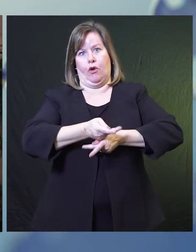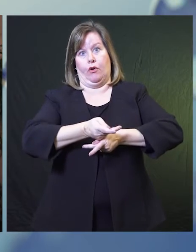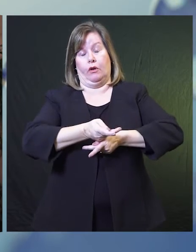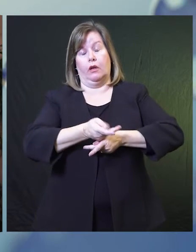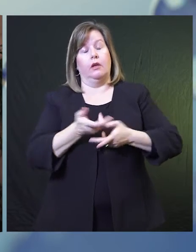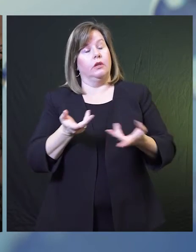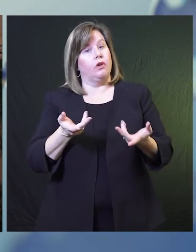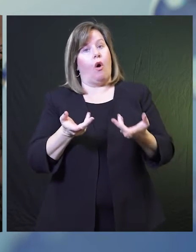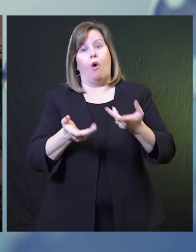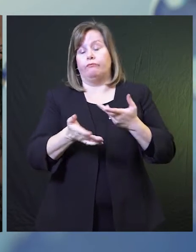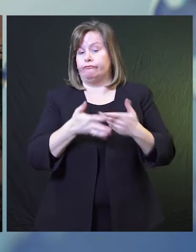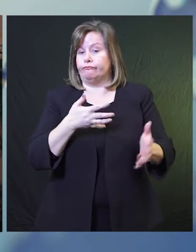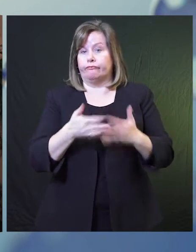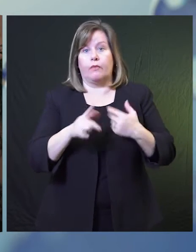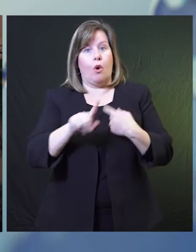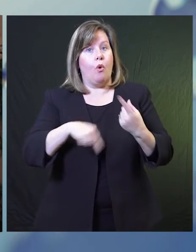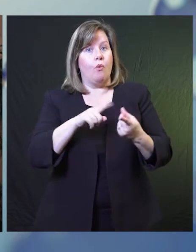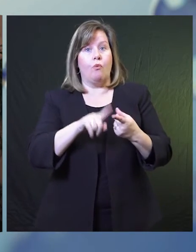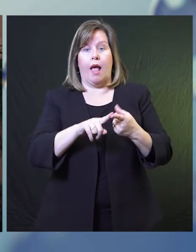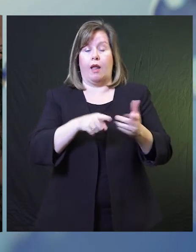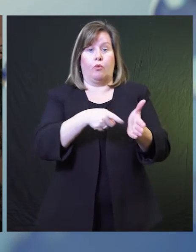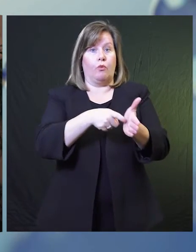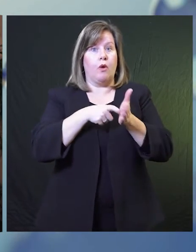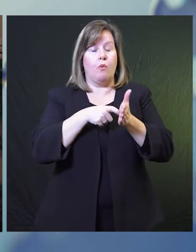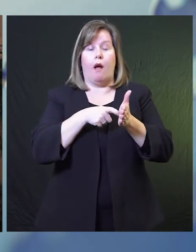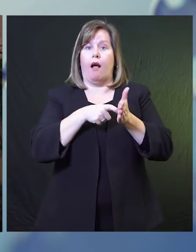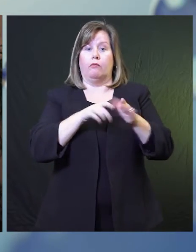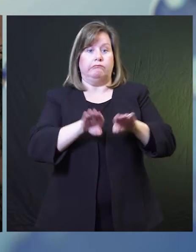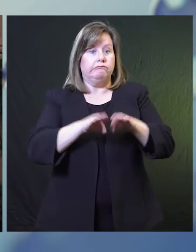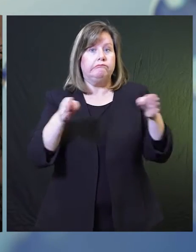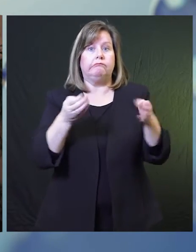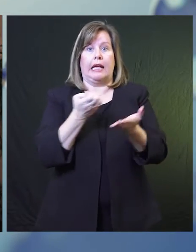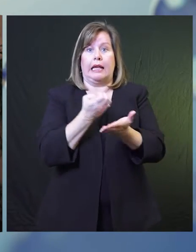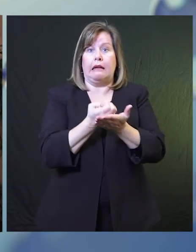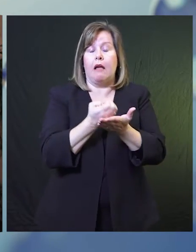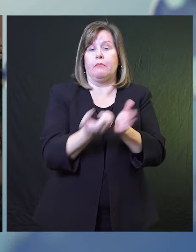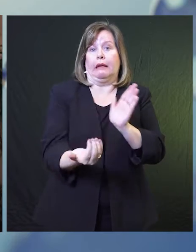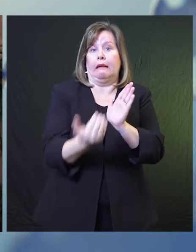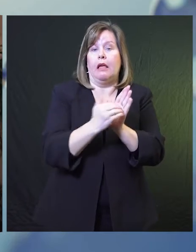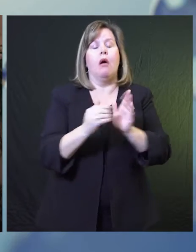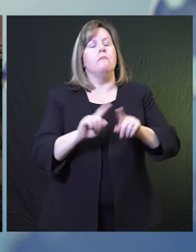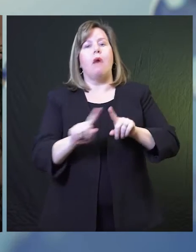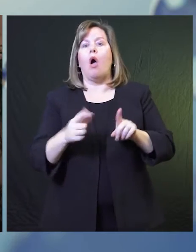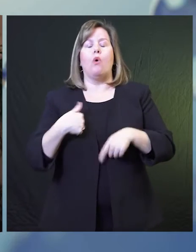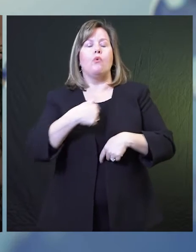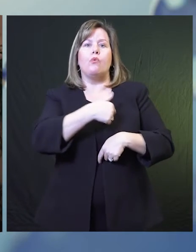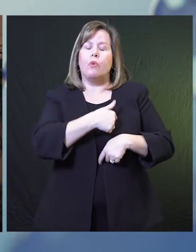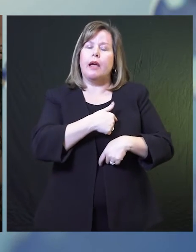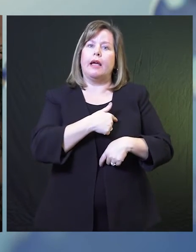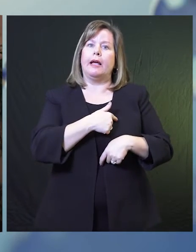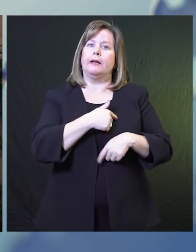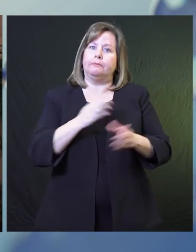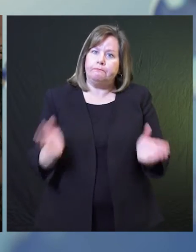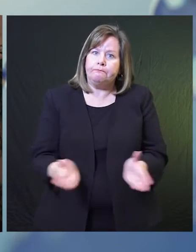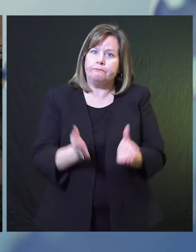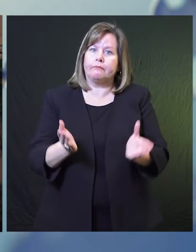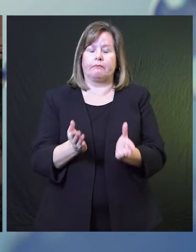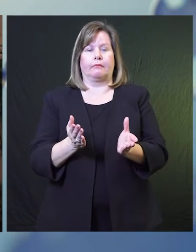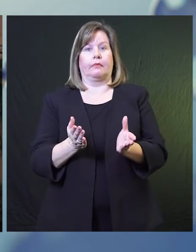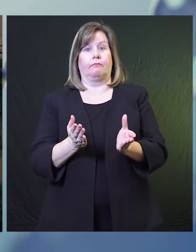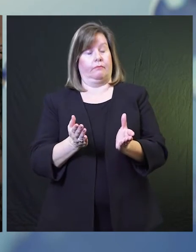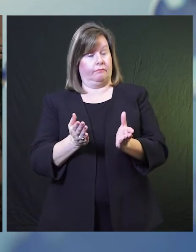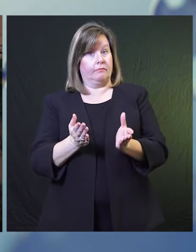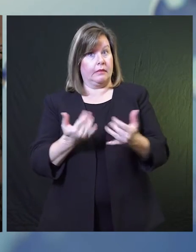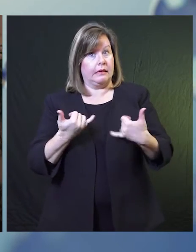of the dates or the requirements that may be in place, that we're going to be encouraging all of you to maintain that